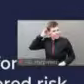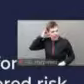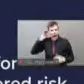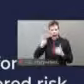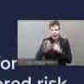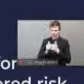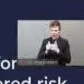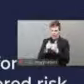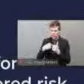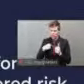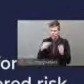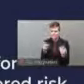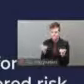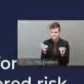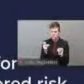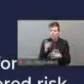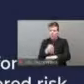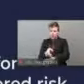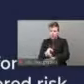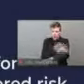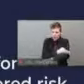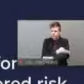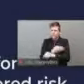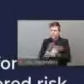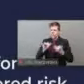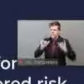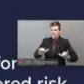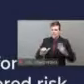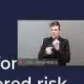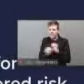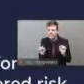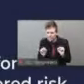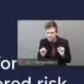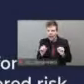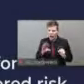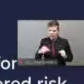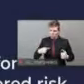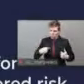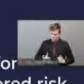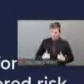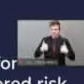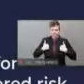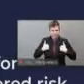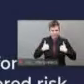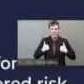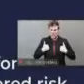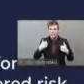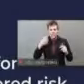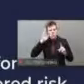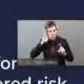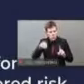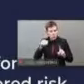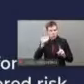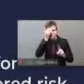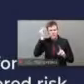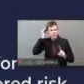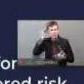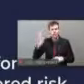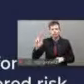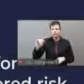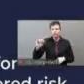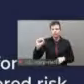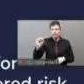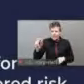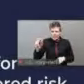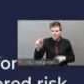allow us to introduce more risk. And knowing that, there have been a lot of good questions about, well, as we get